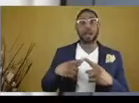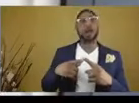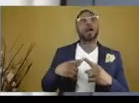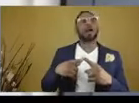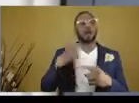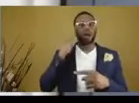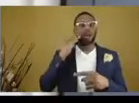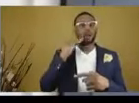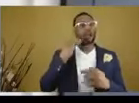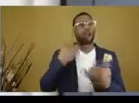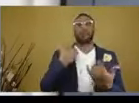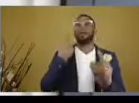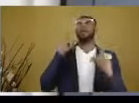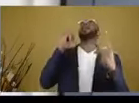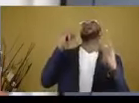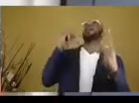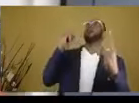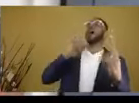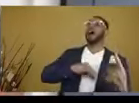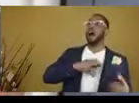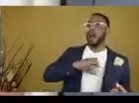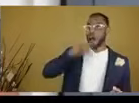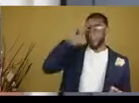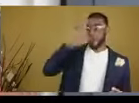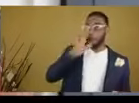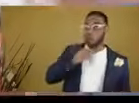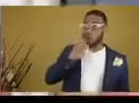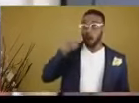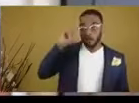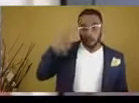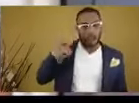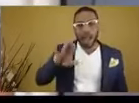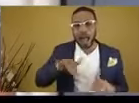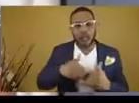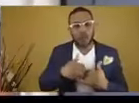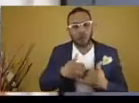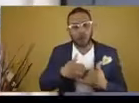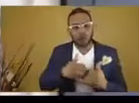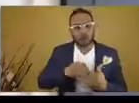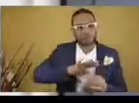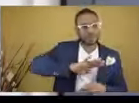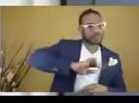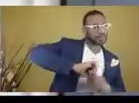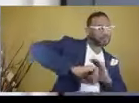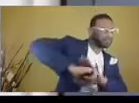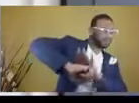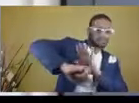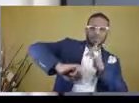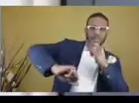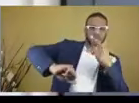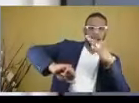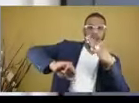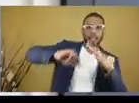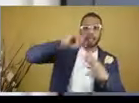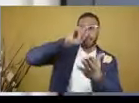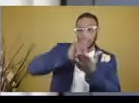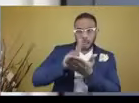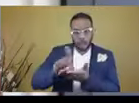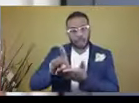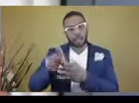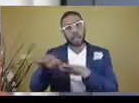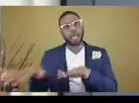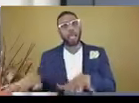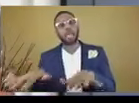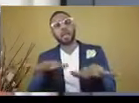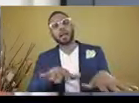a Black vice president, a Black woman who's a vice president? How do we ward off making sure we don't fall into the familiar pattern of